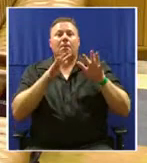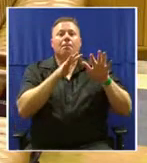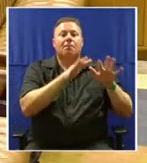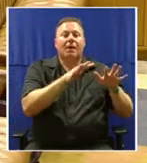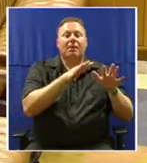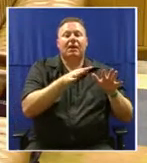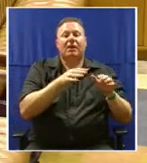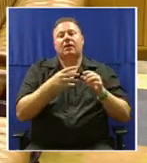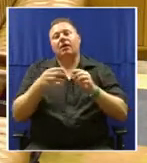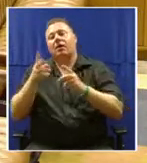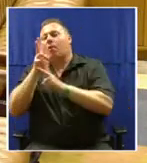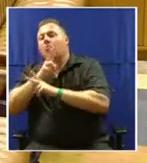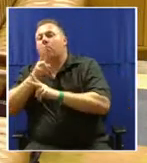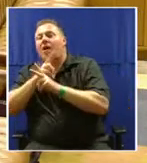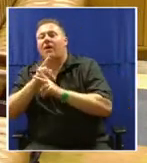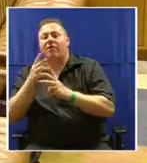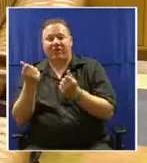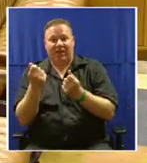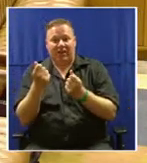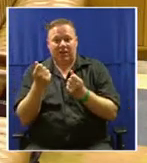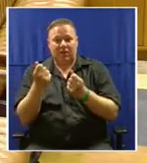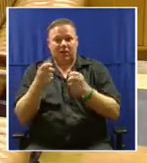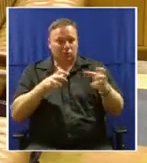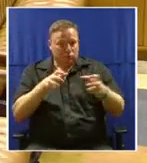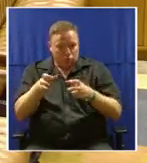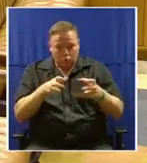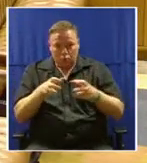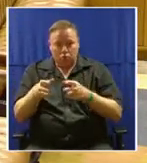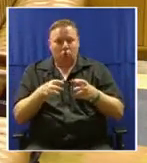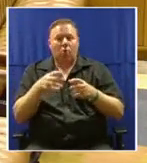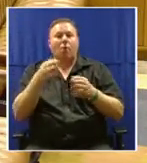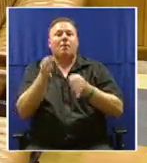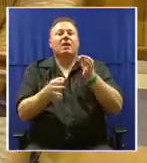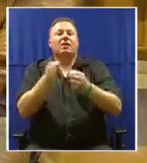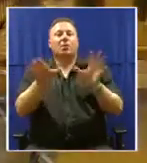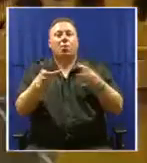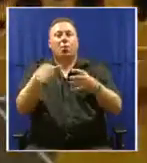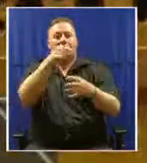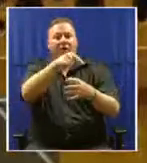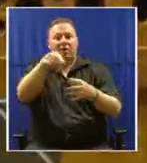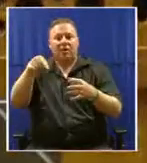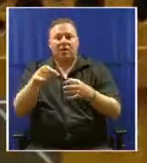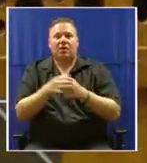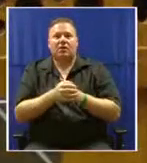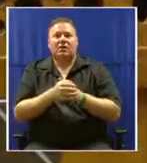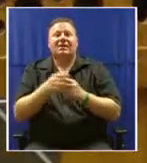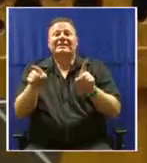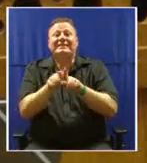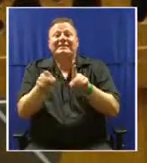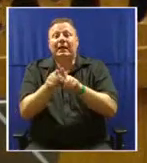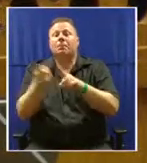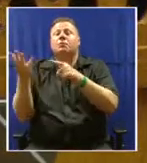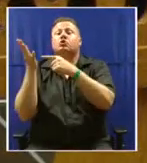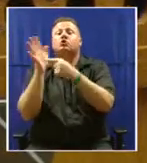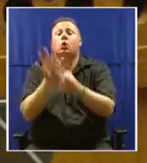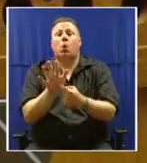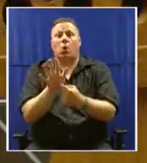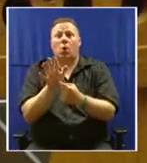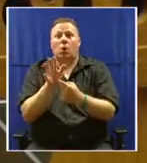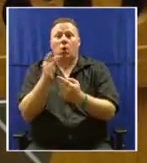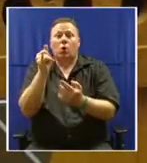private funding of political parties. Among other things, it requires the disclosure